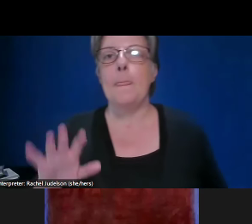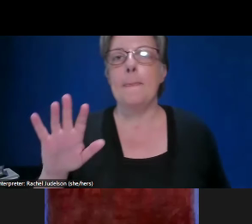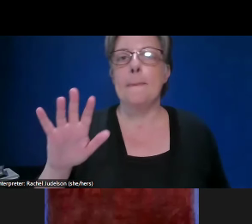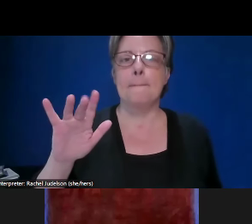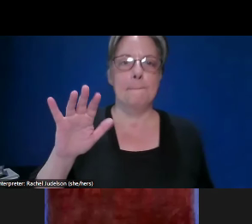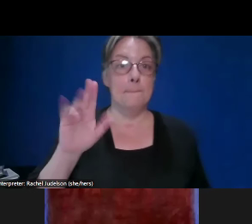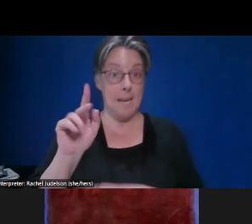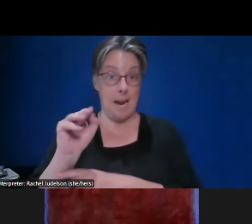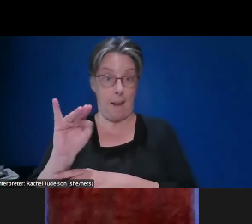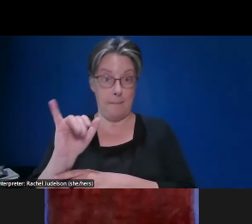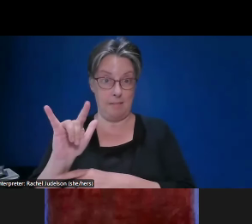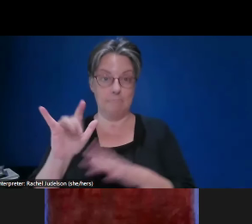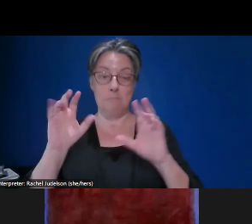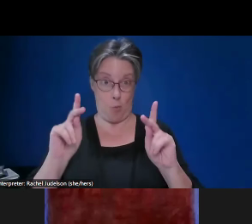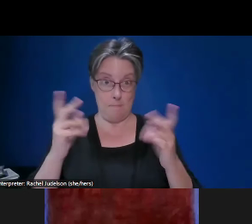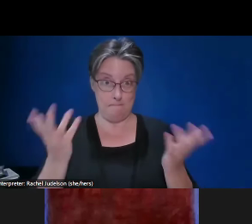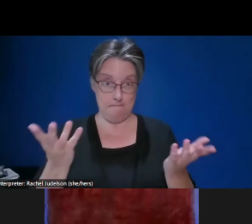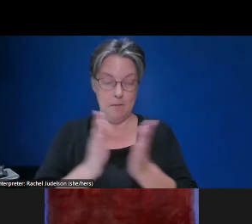okay, so